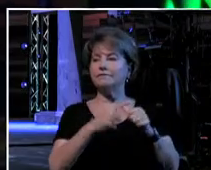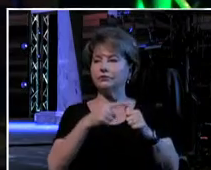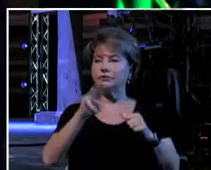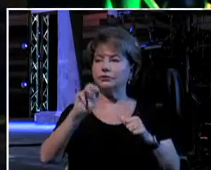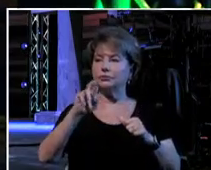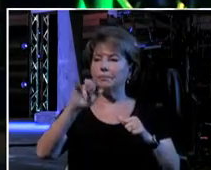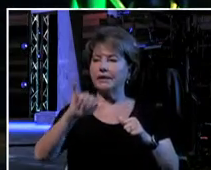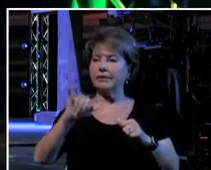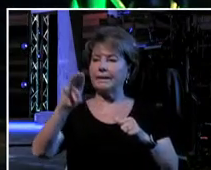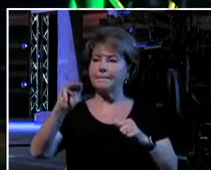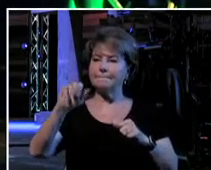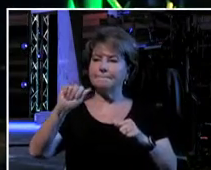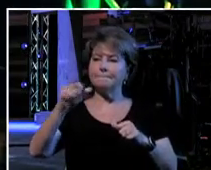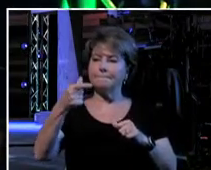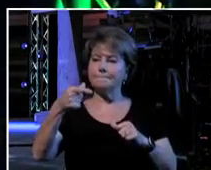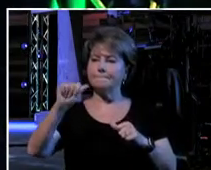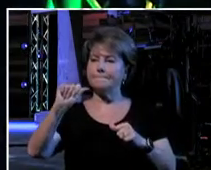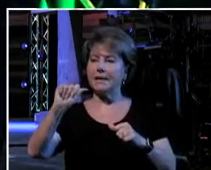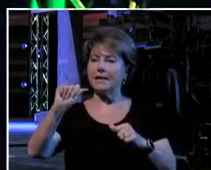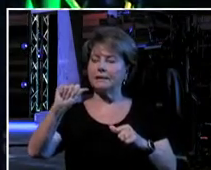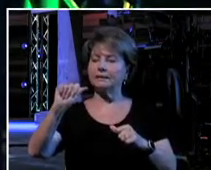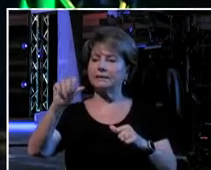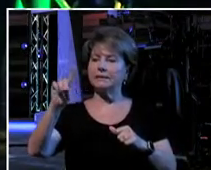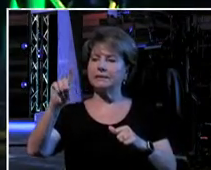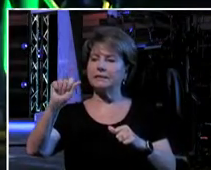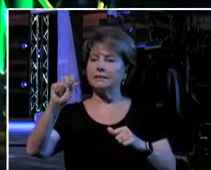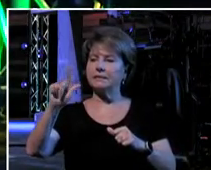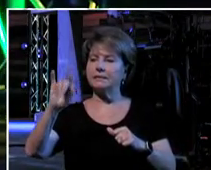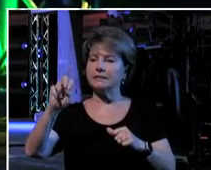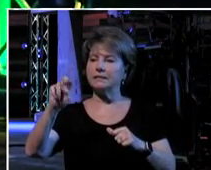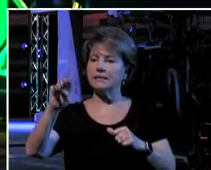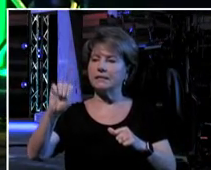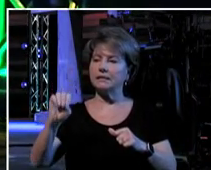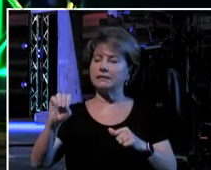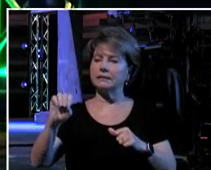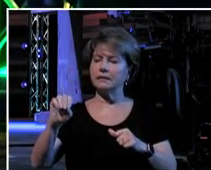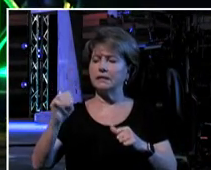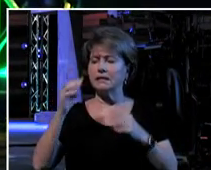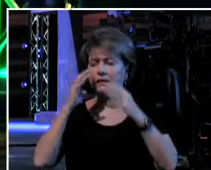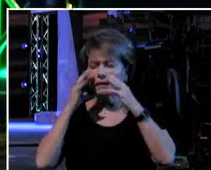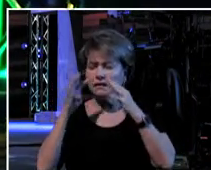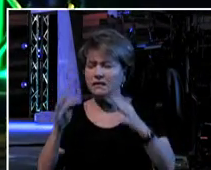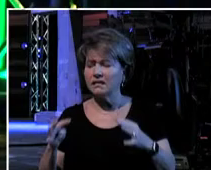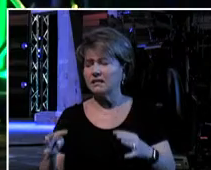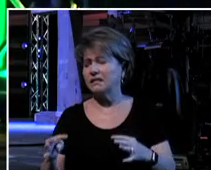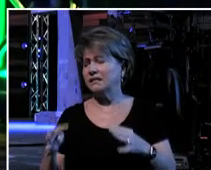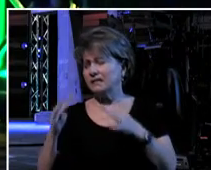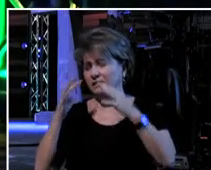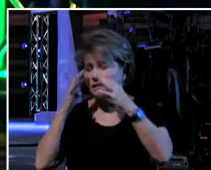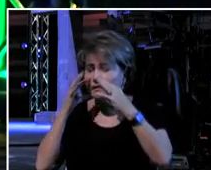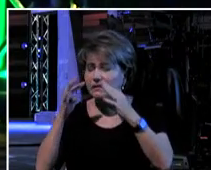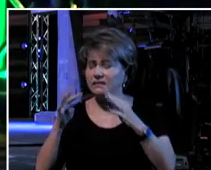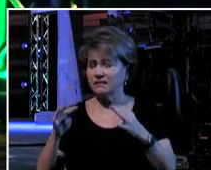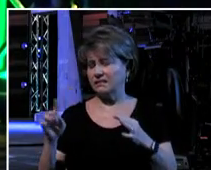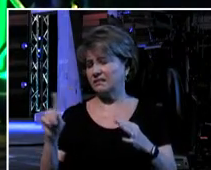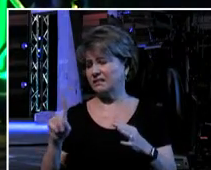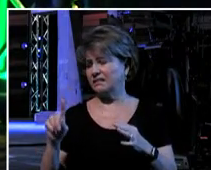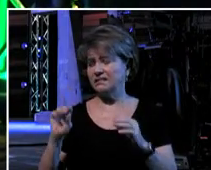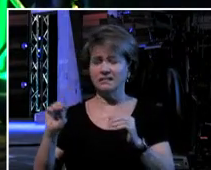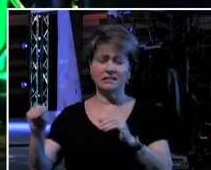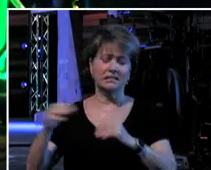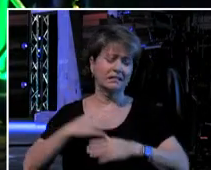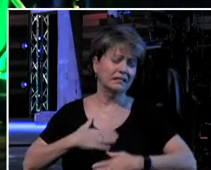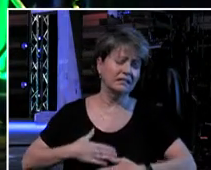Magdalene. And she's weeping at the tomb. And she's wondering, where have they put the body of the